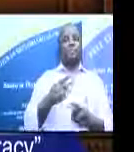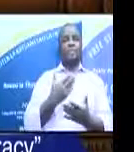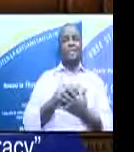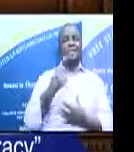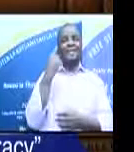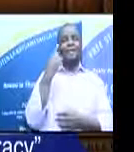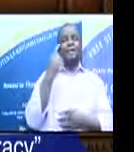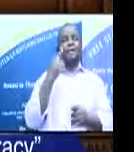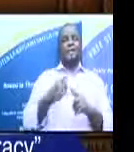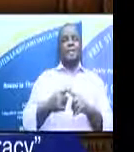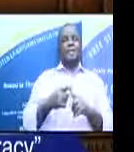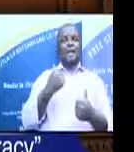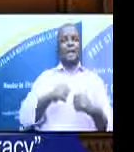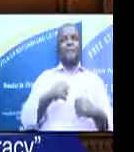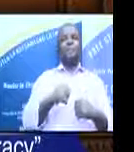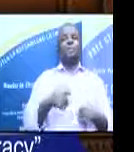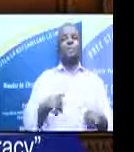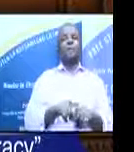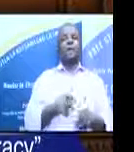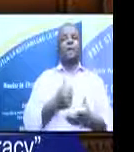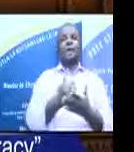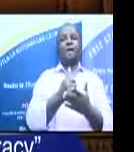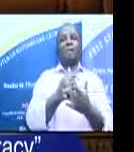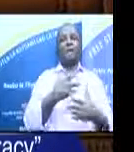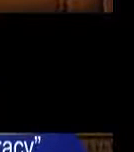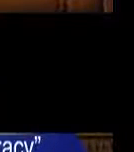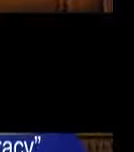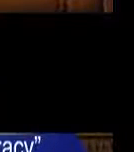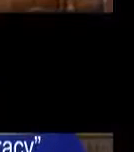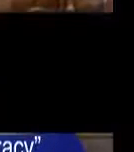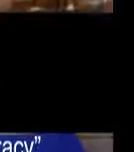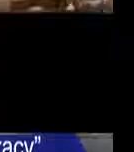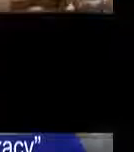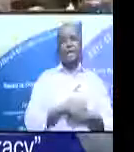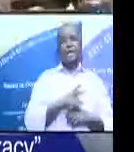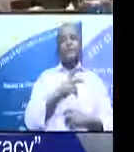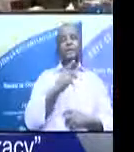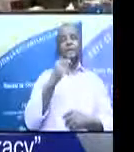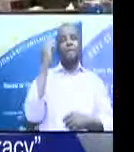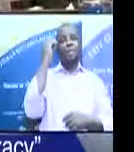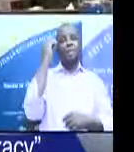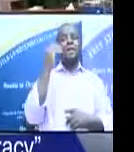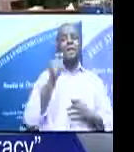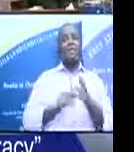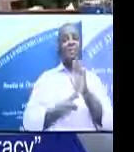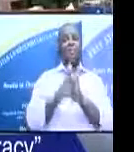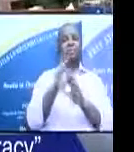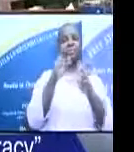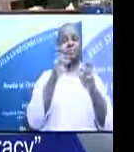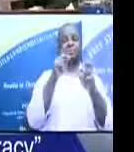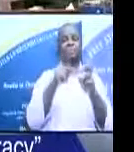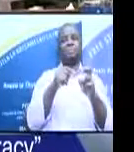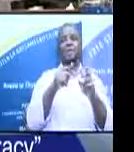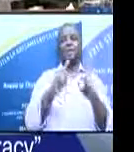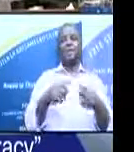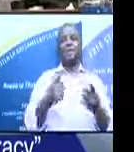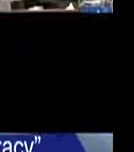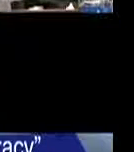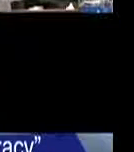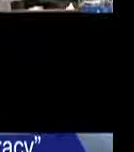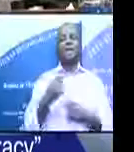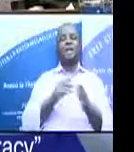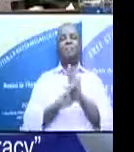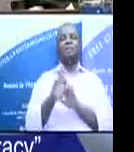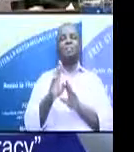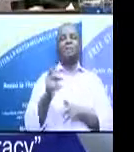act in favor of our health system and to remember that development is impossible without health.